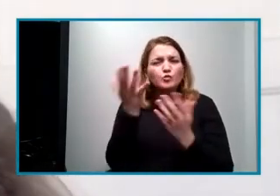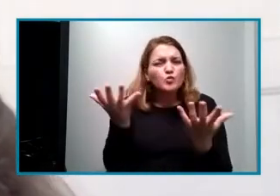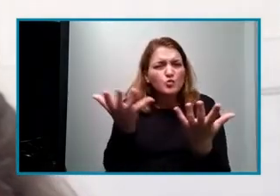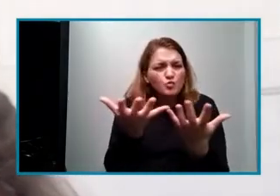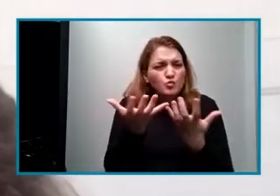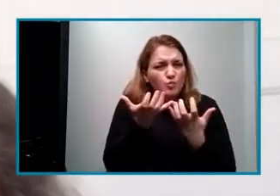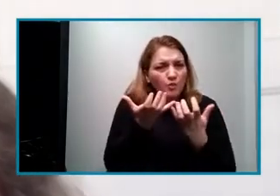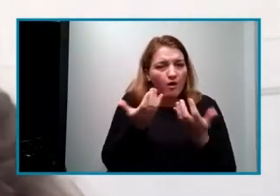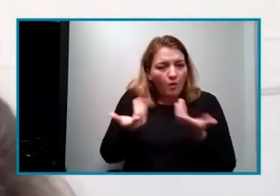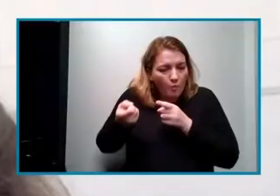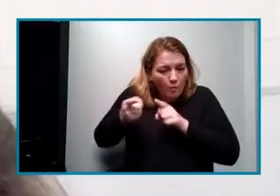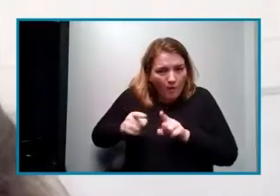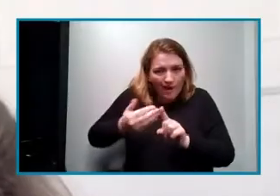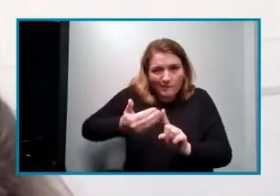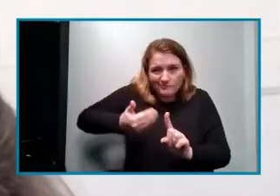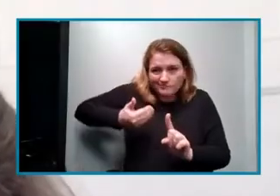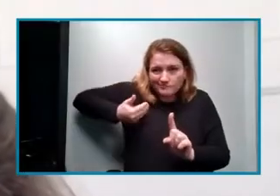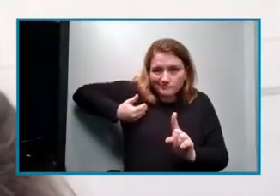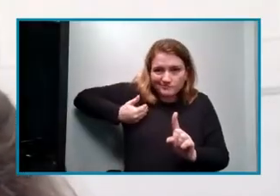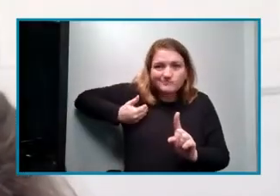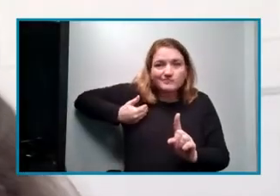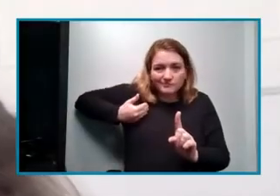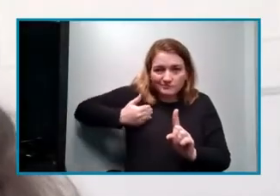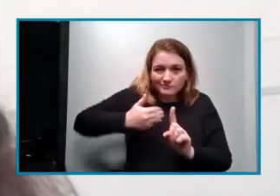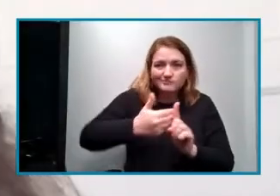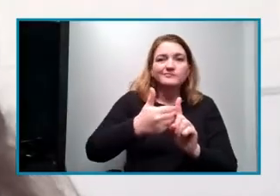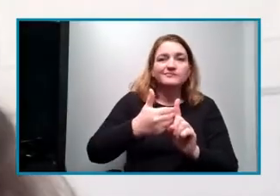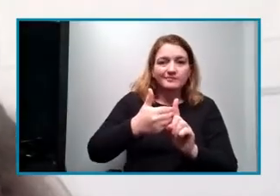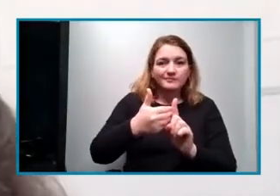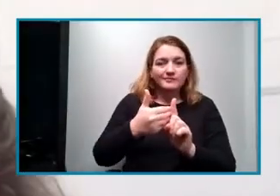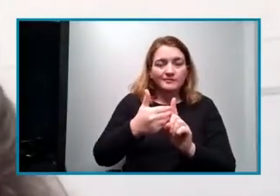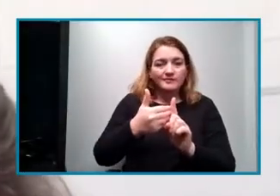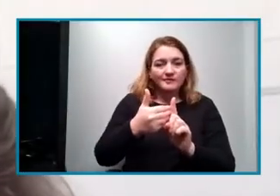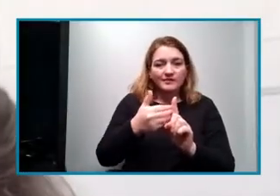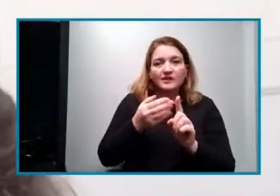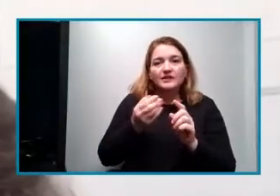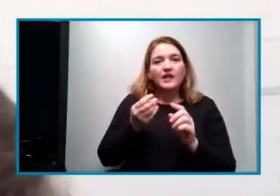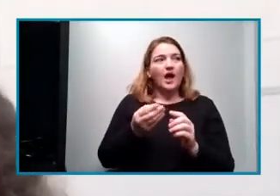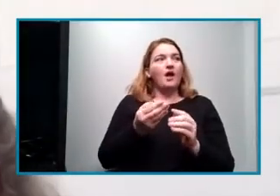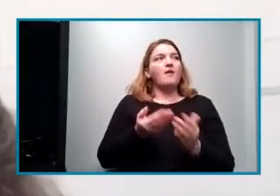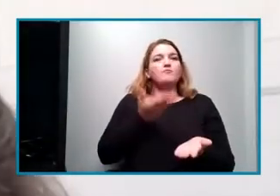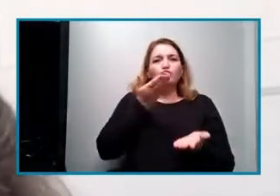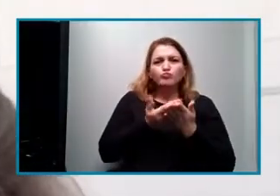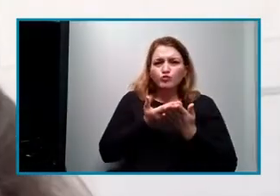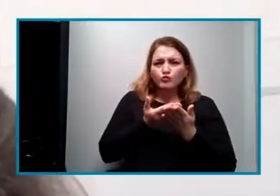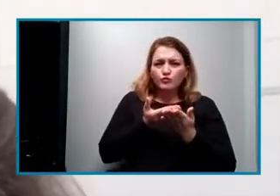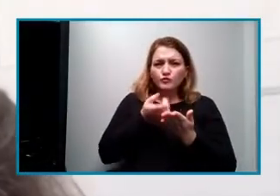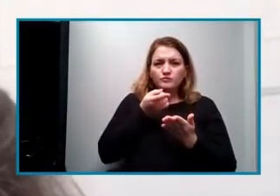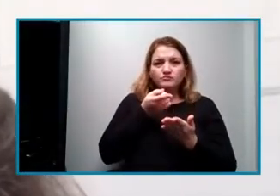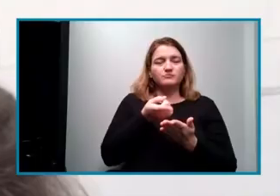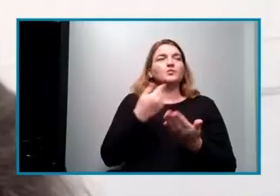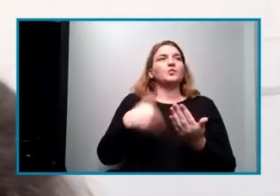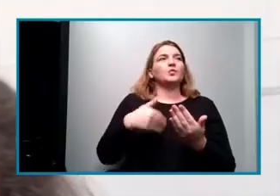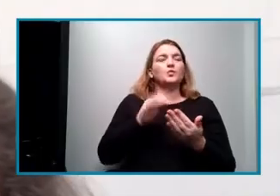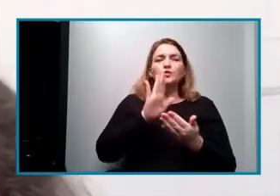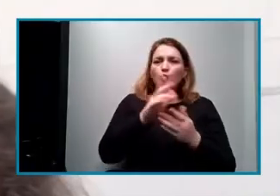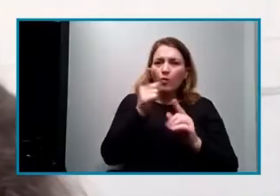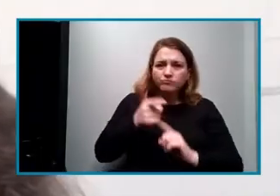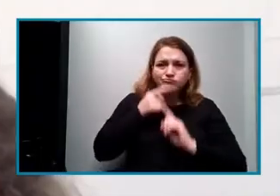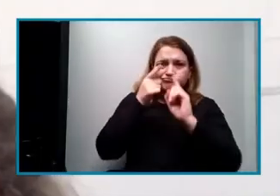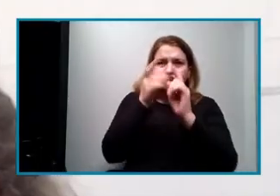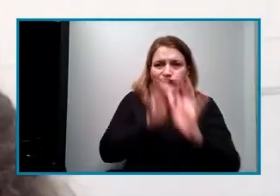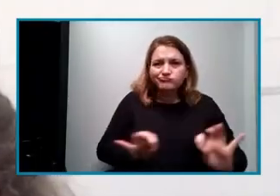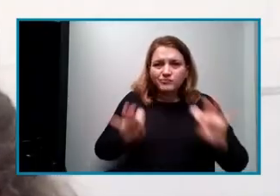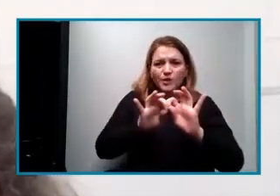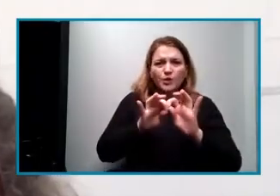happened up to now that justifies and validates, and what do you want to do differently? And